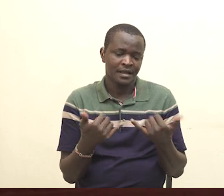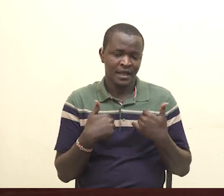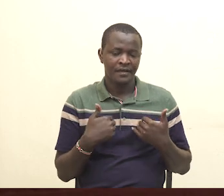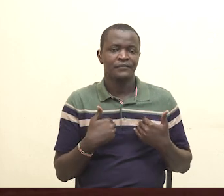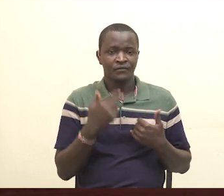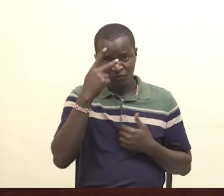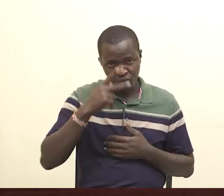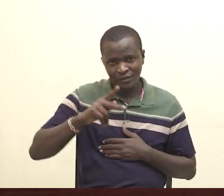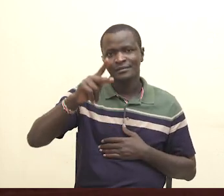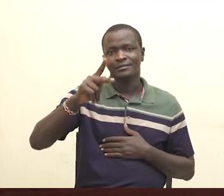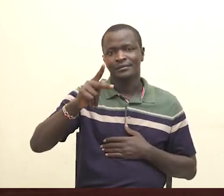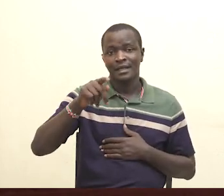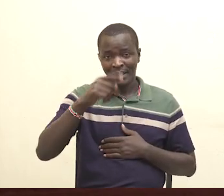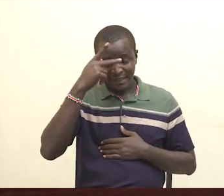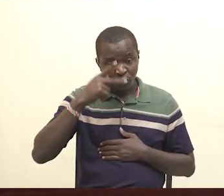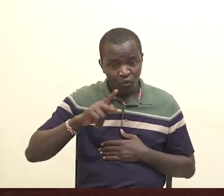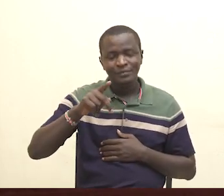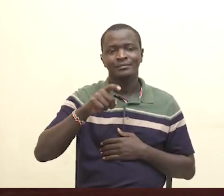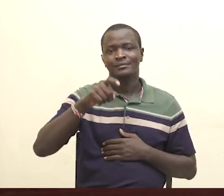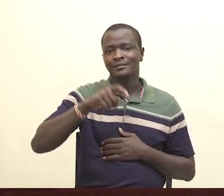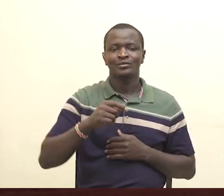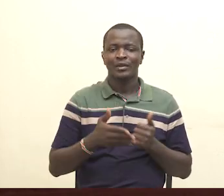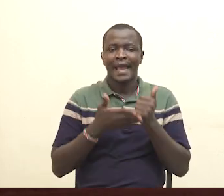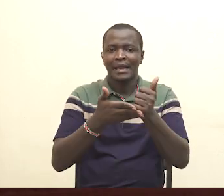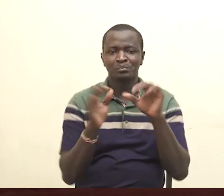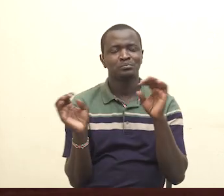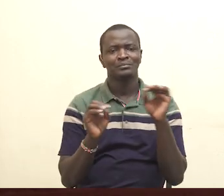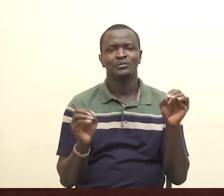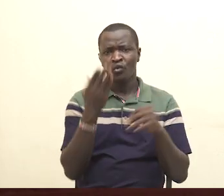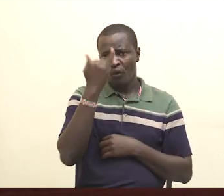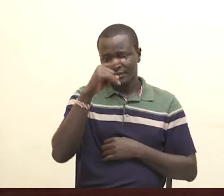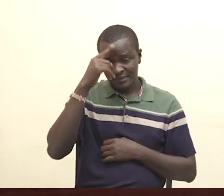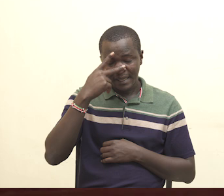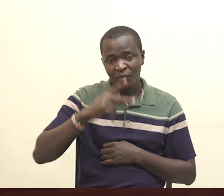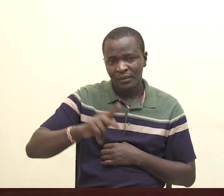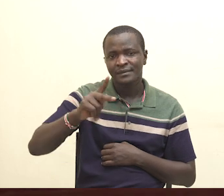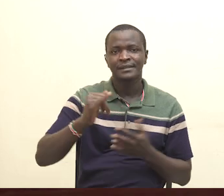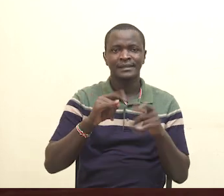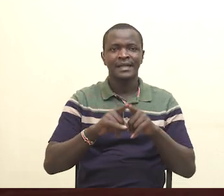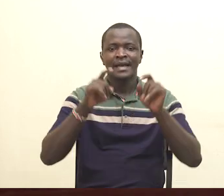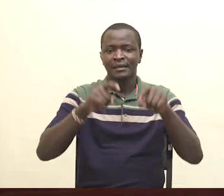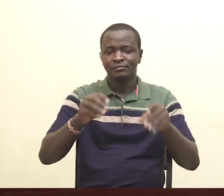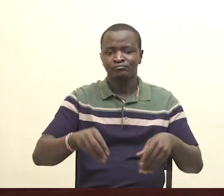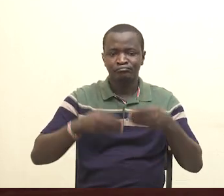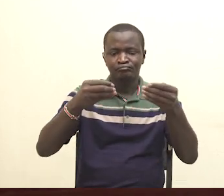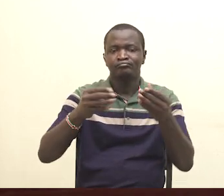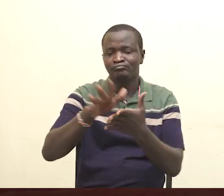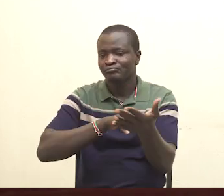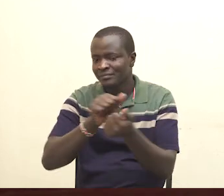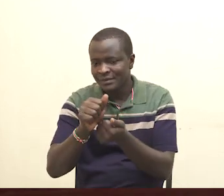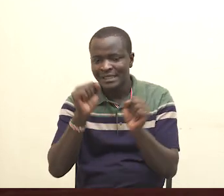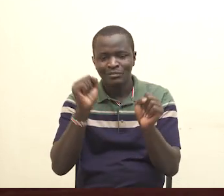Currently, we have policies, but these policies do not help us, because once these policies are